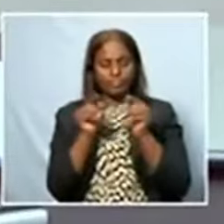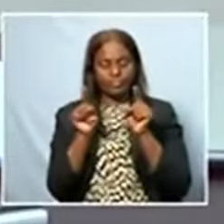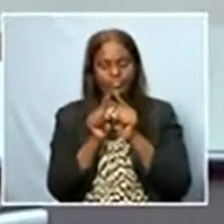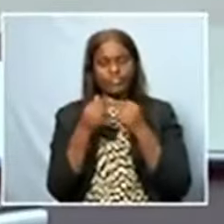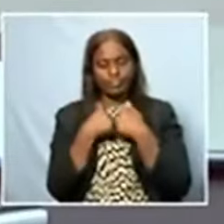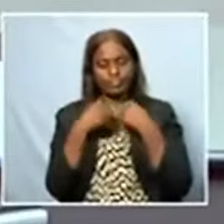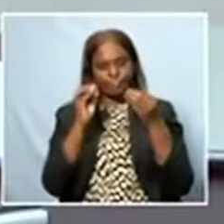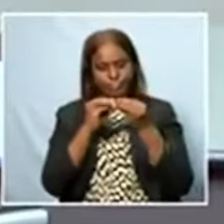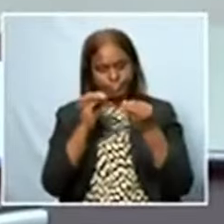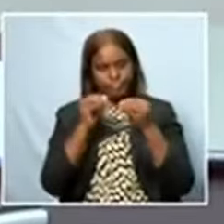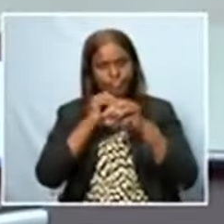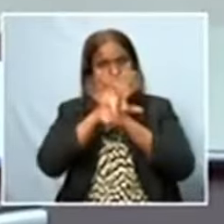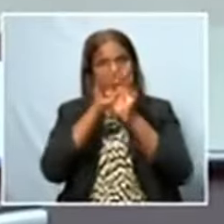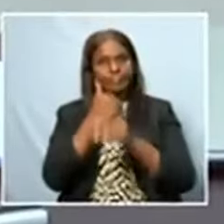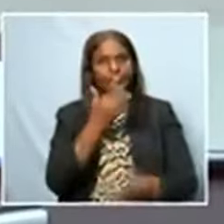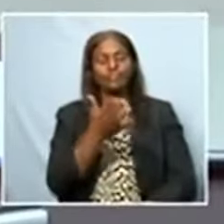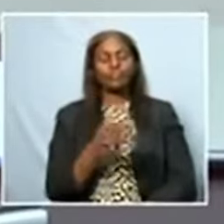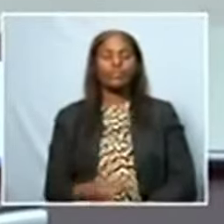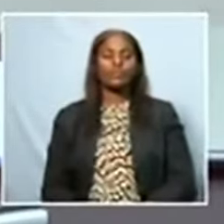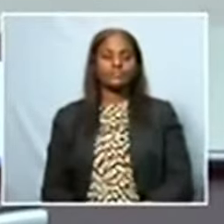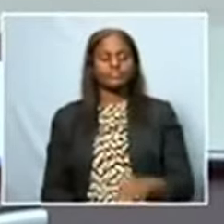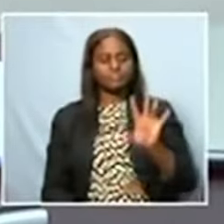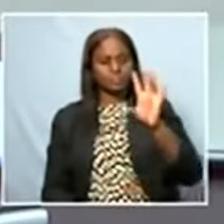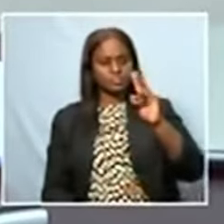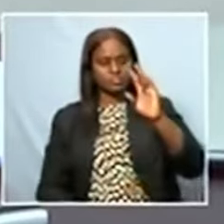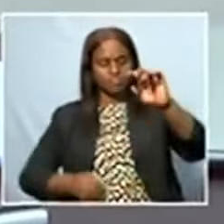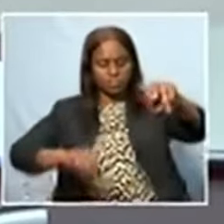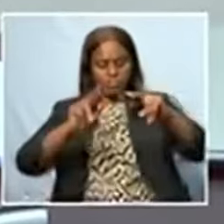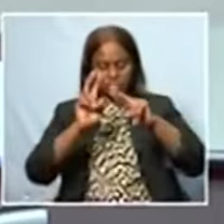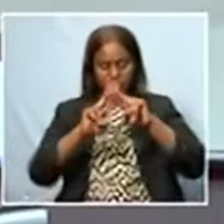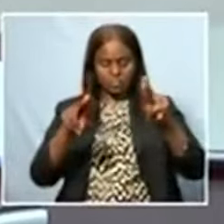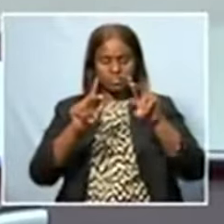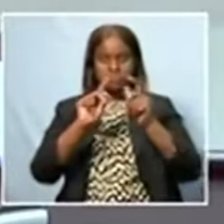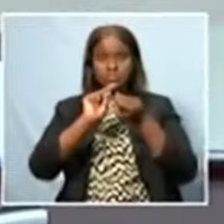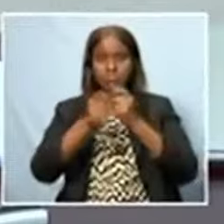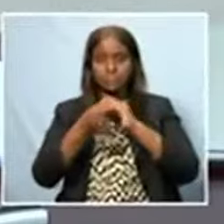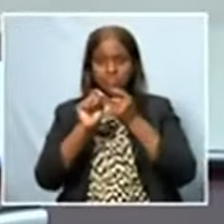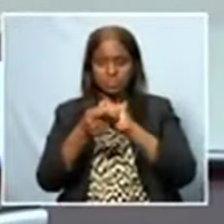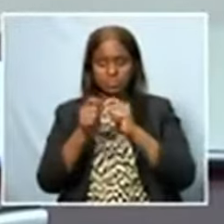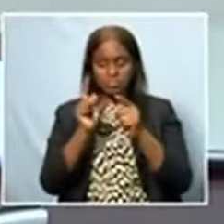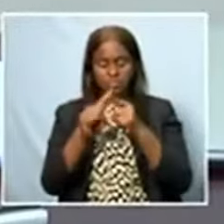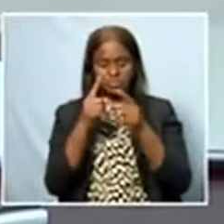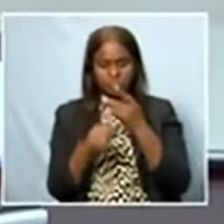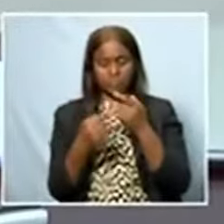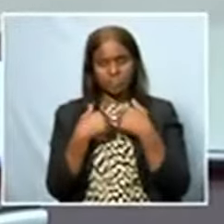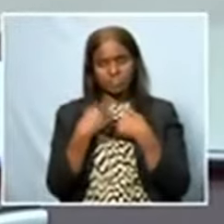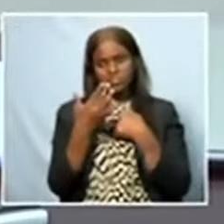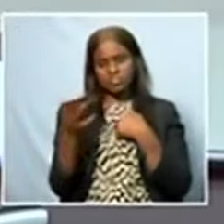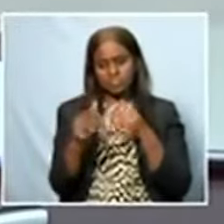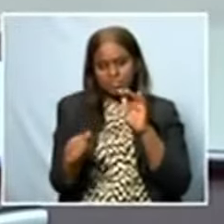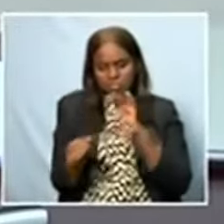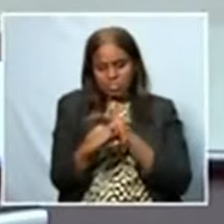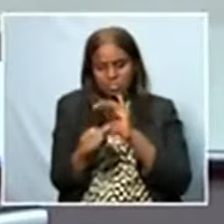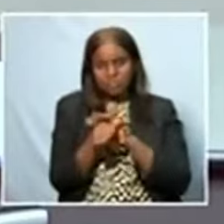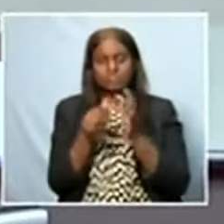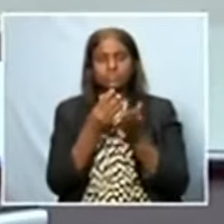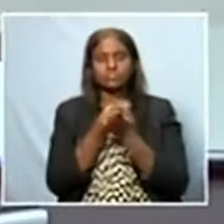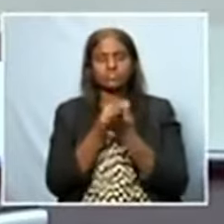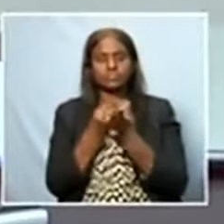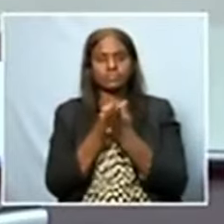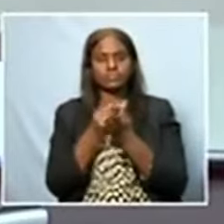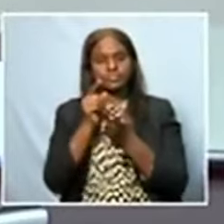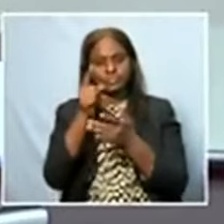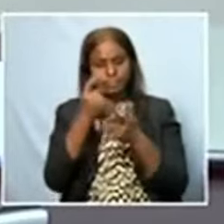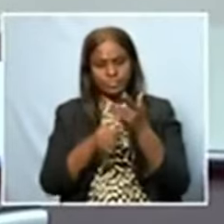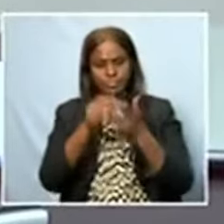further amplify on. 7, Chair provides amendments to the private funds. That's